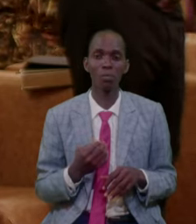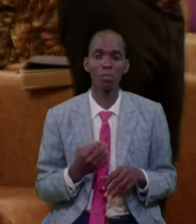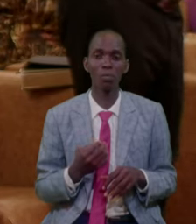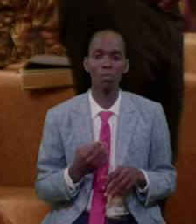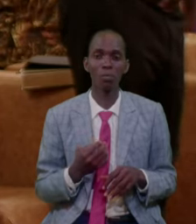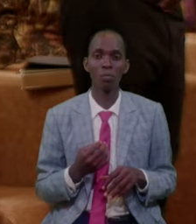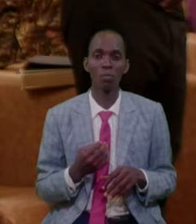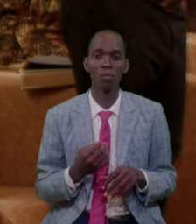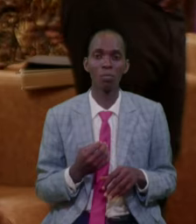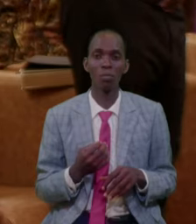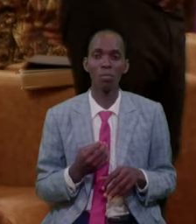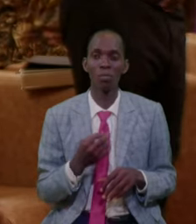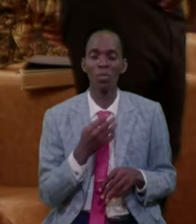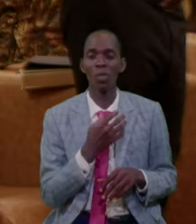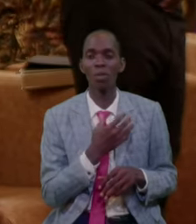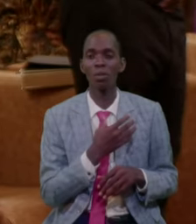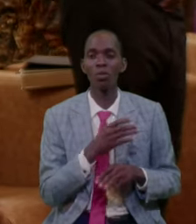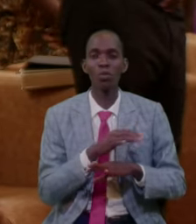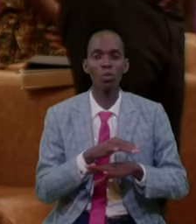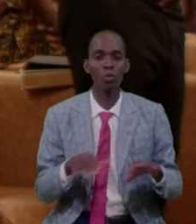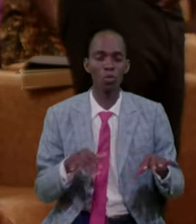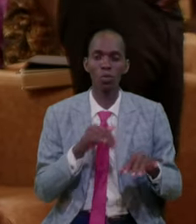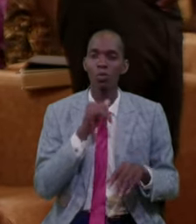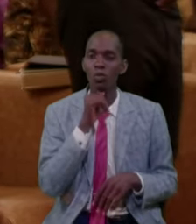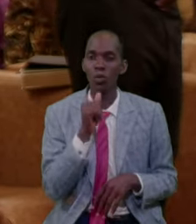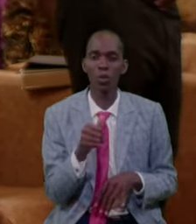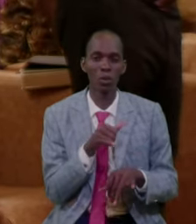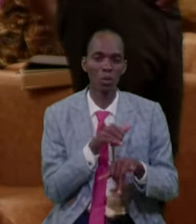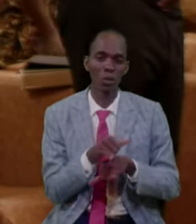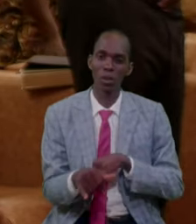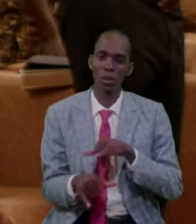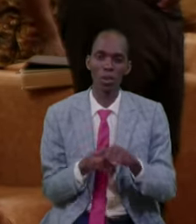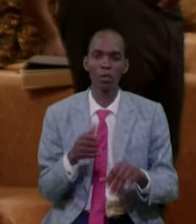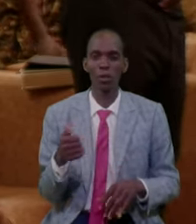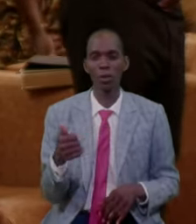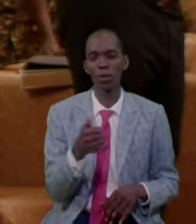Do not deceive yourself.